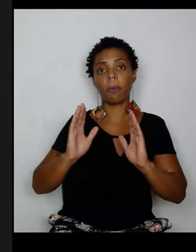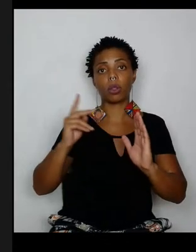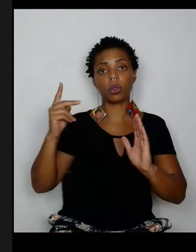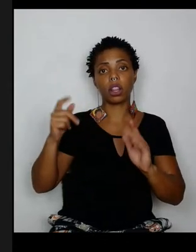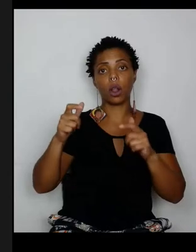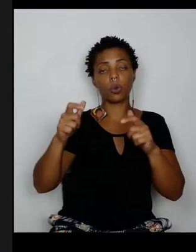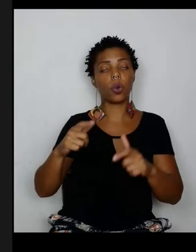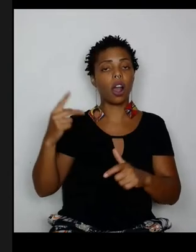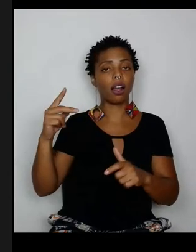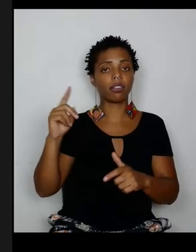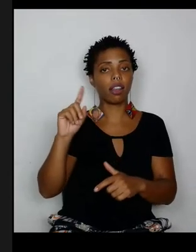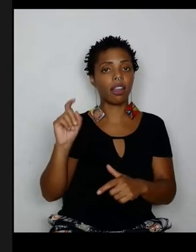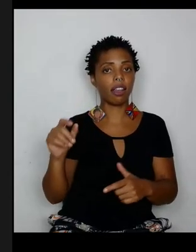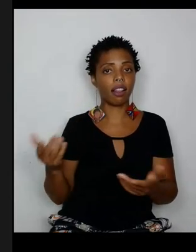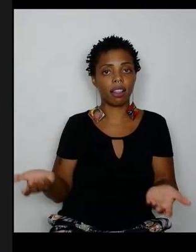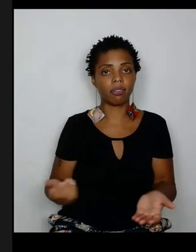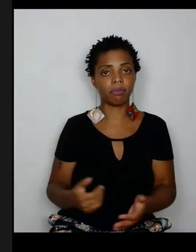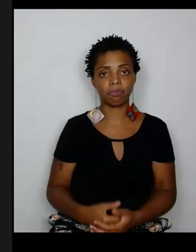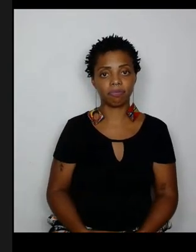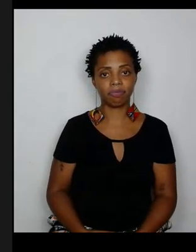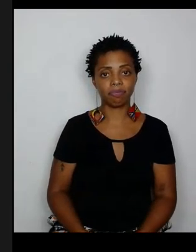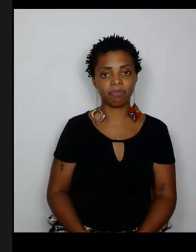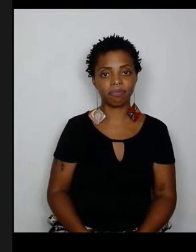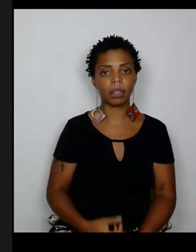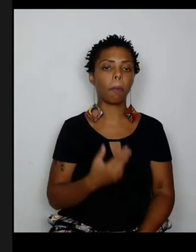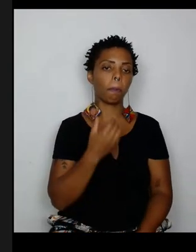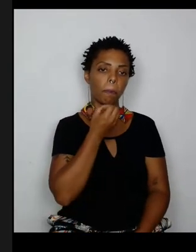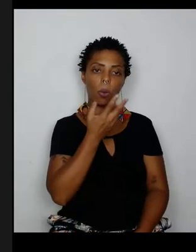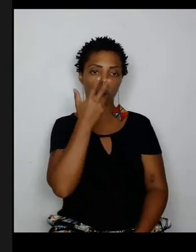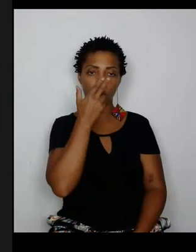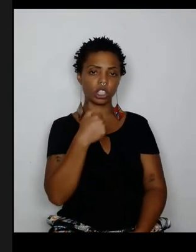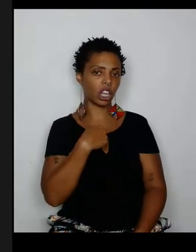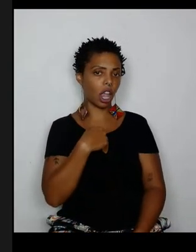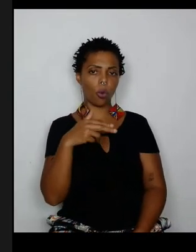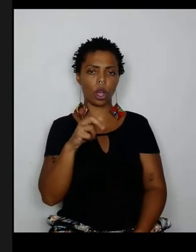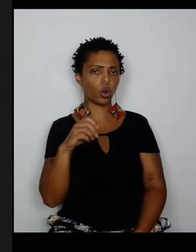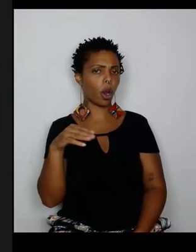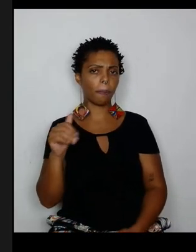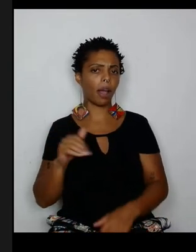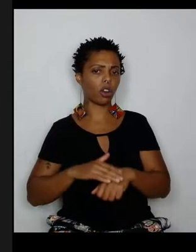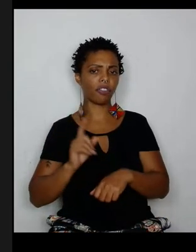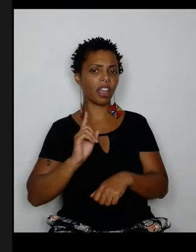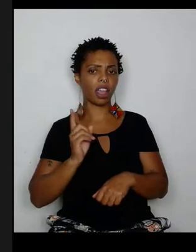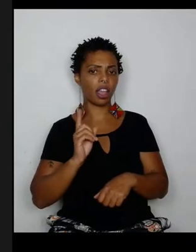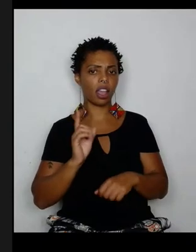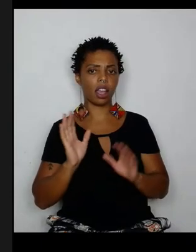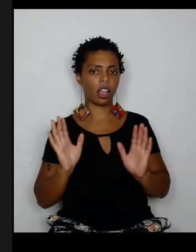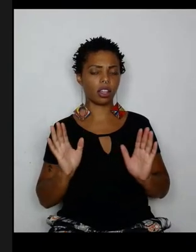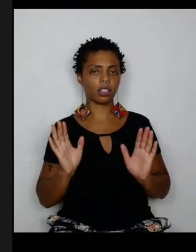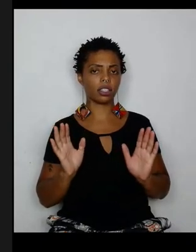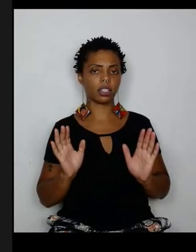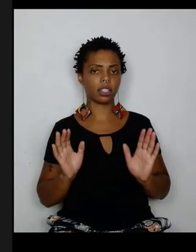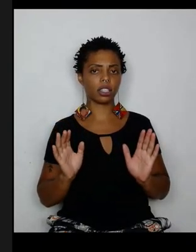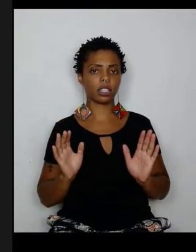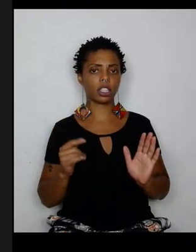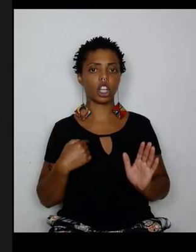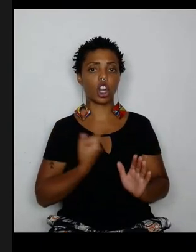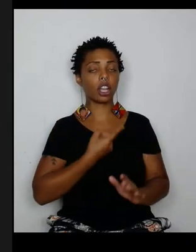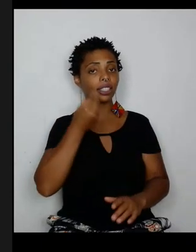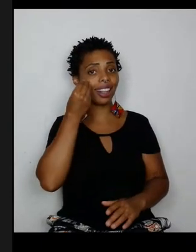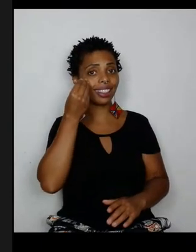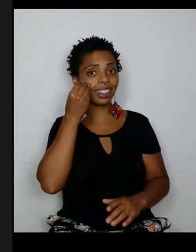norma or i are doing that uh we're trying to describe and uh the works in some ways and to